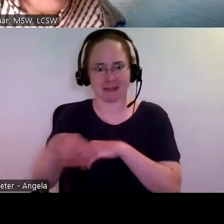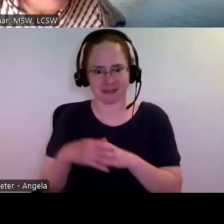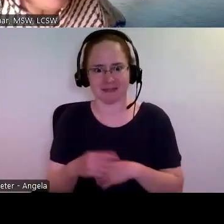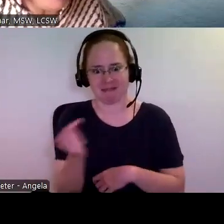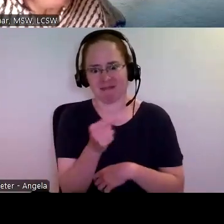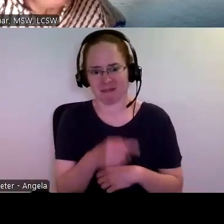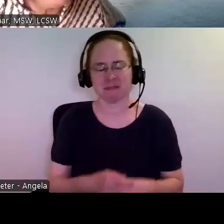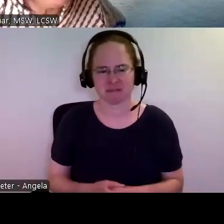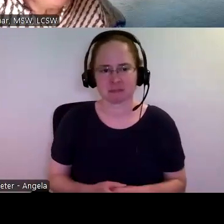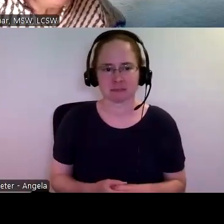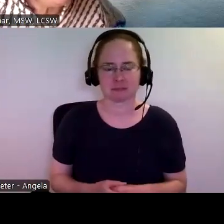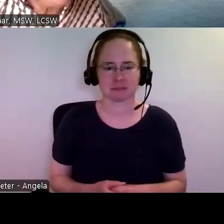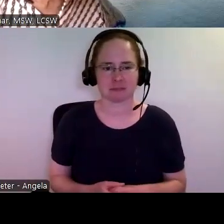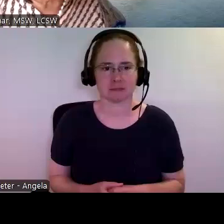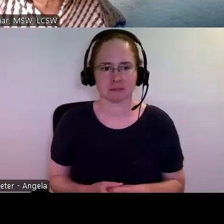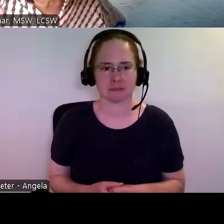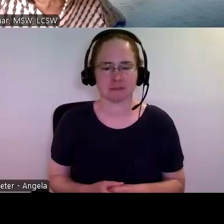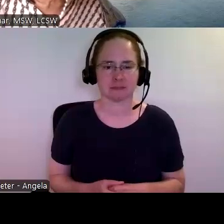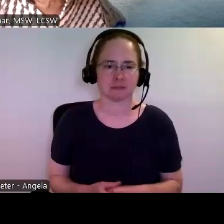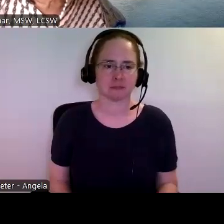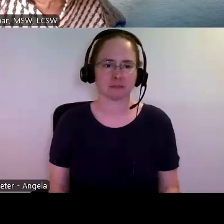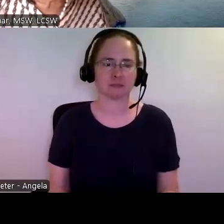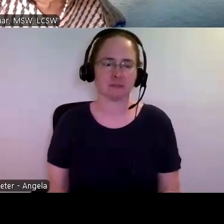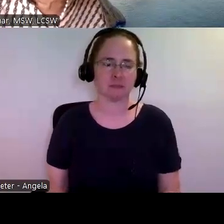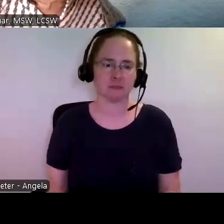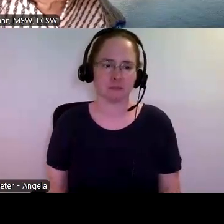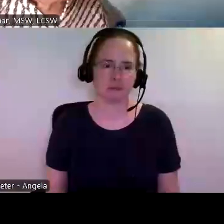we are working on. Next slide.